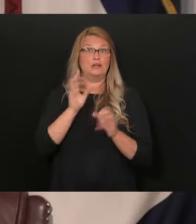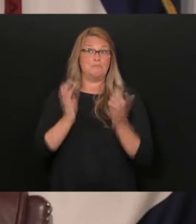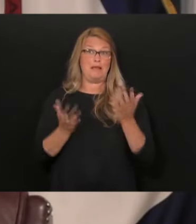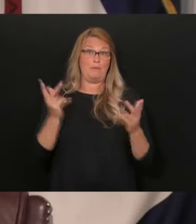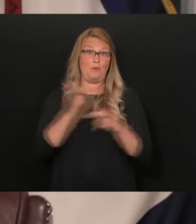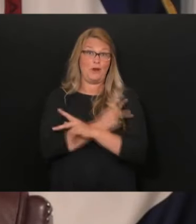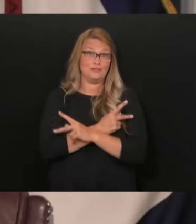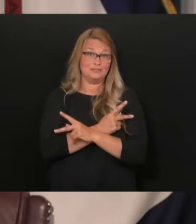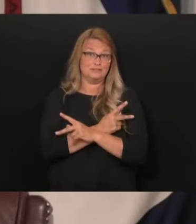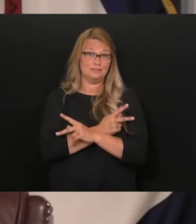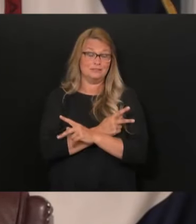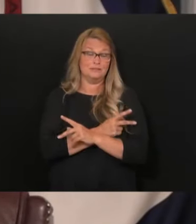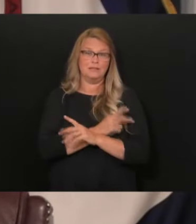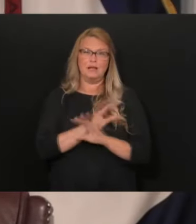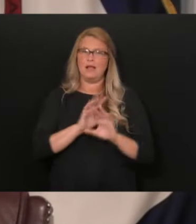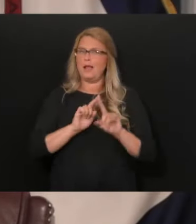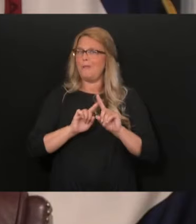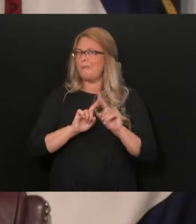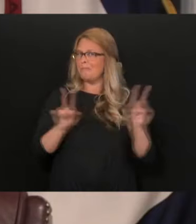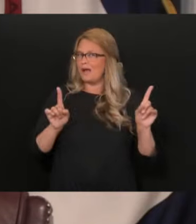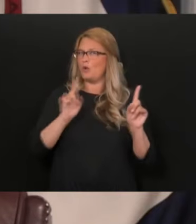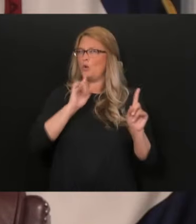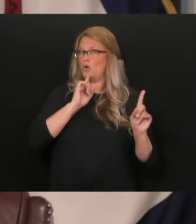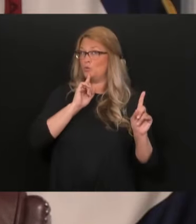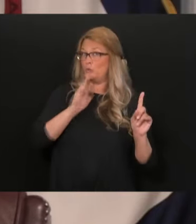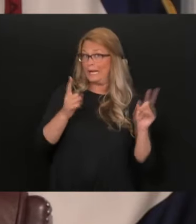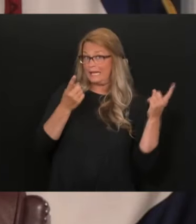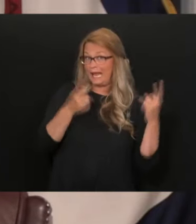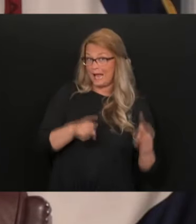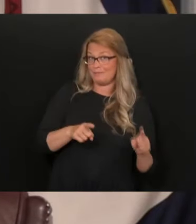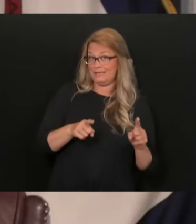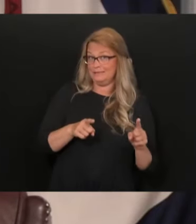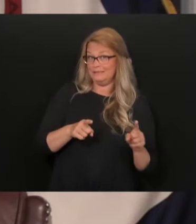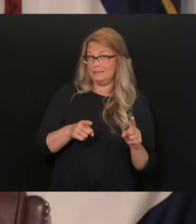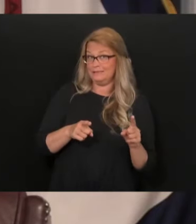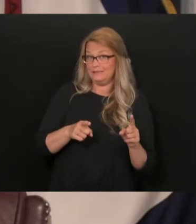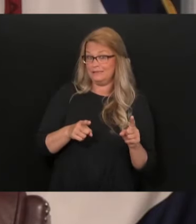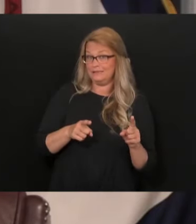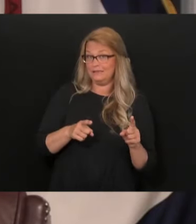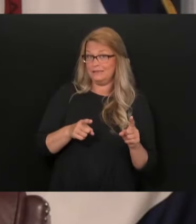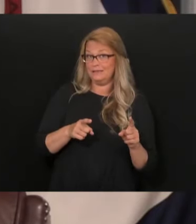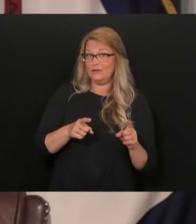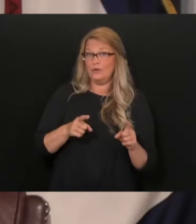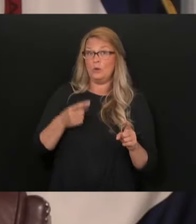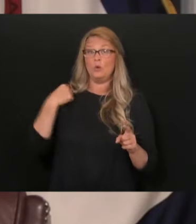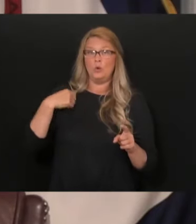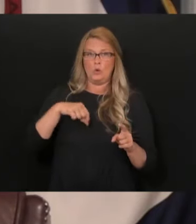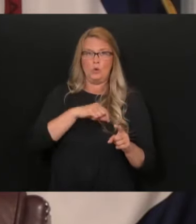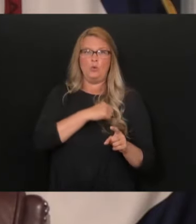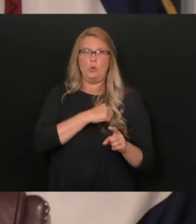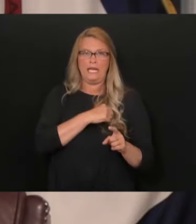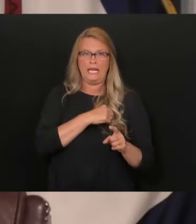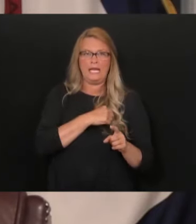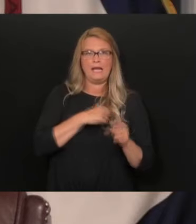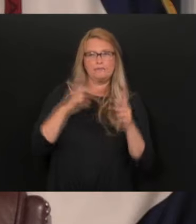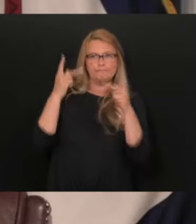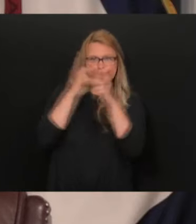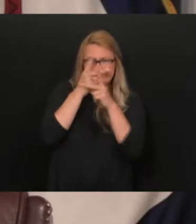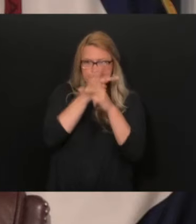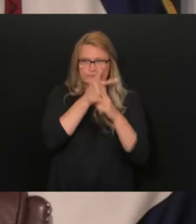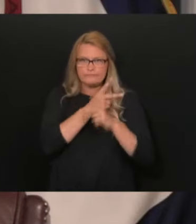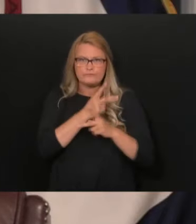worse. Now, what's really happened, though, is just this. We have whittled and whittled and